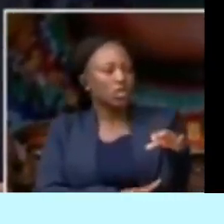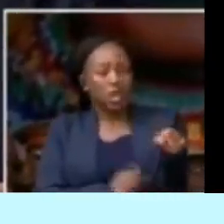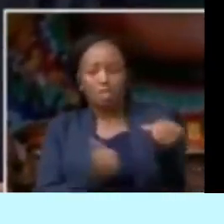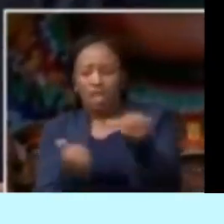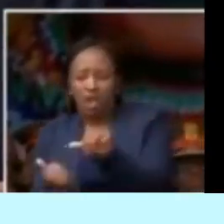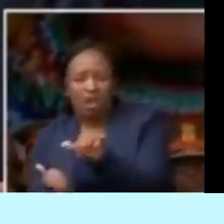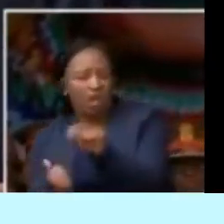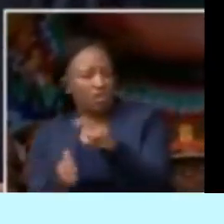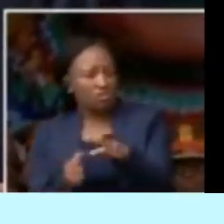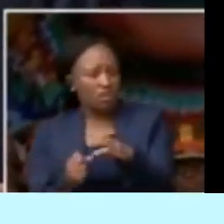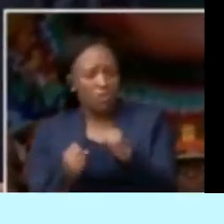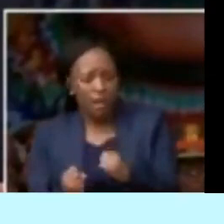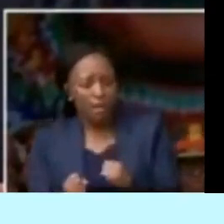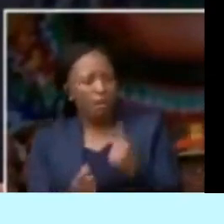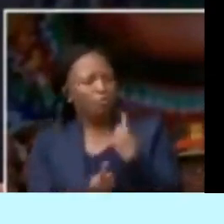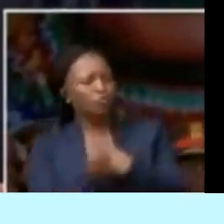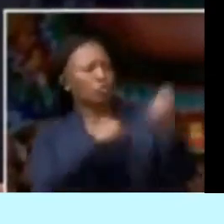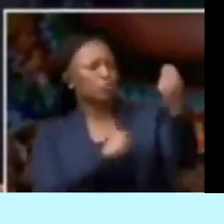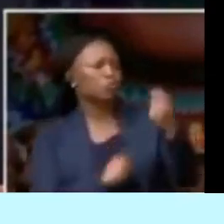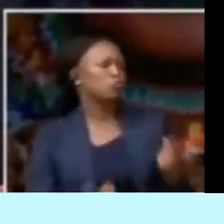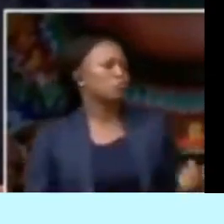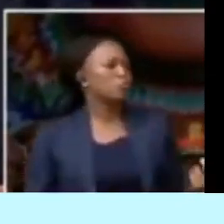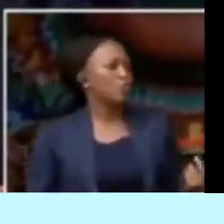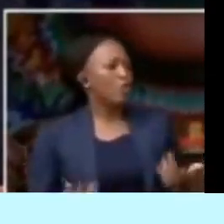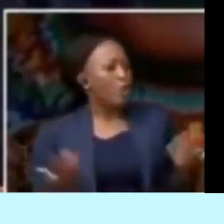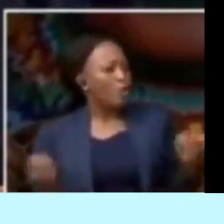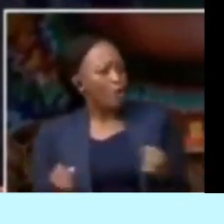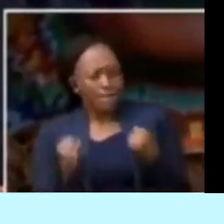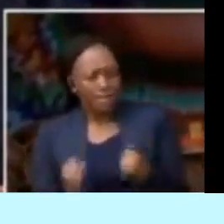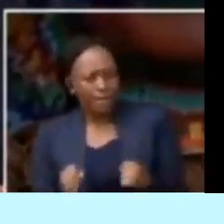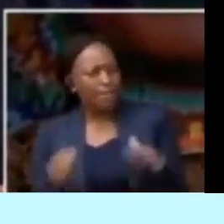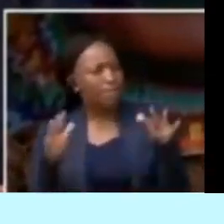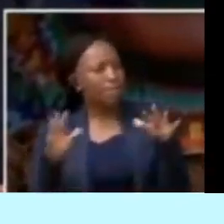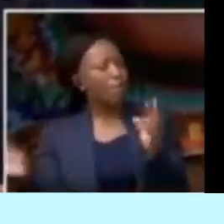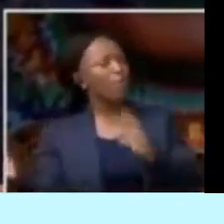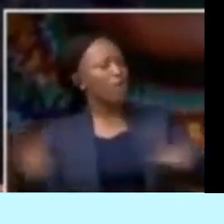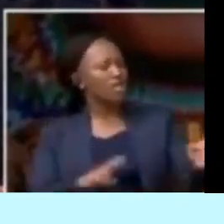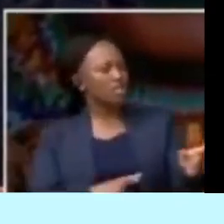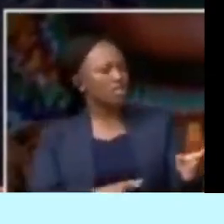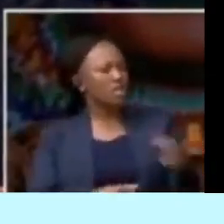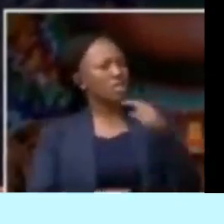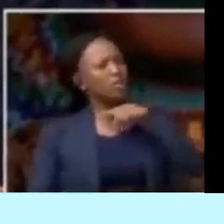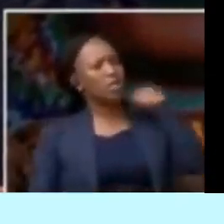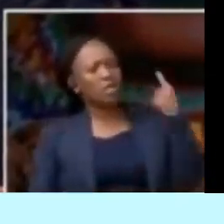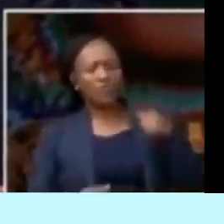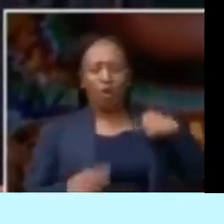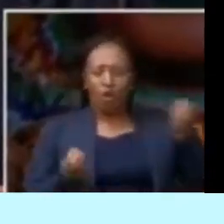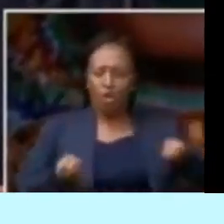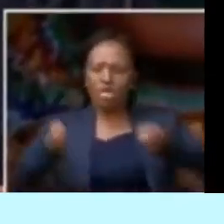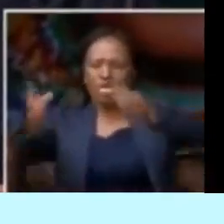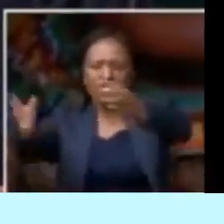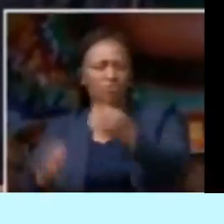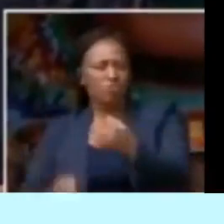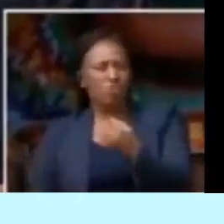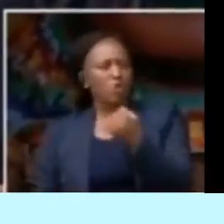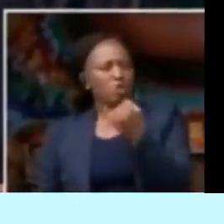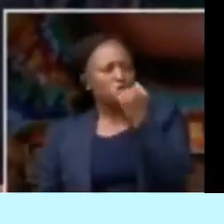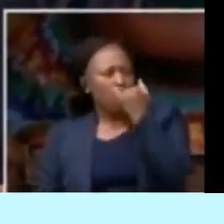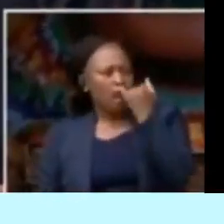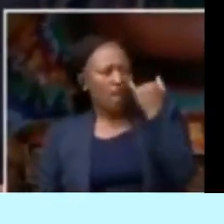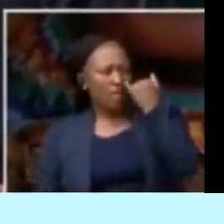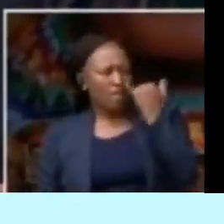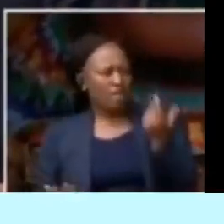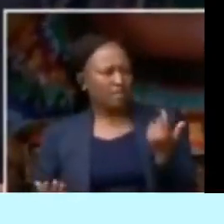same people who sold you out? Of the same people who are ready to give you to the enemy? Mama, why did you leave